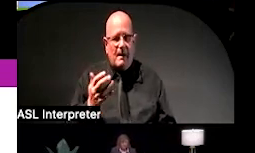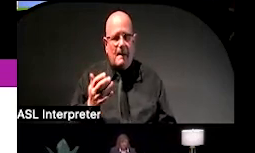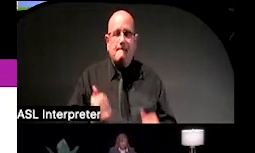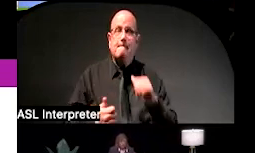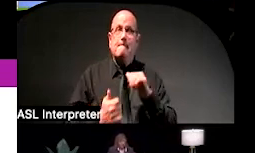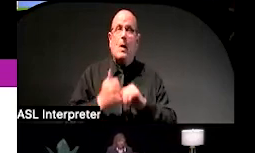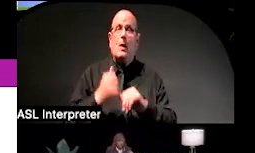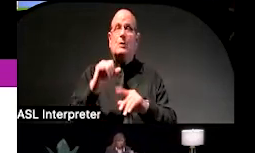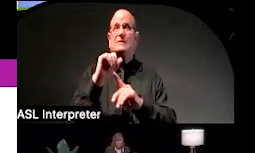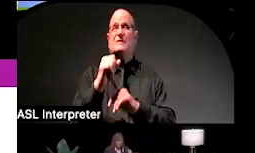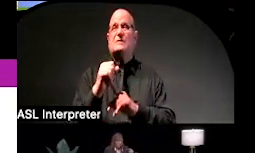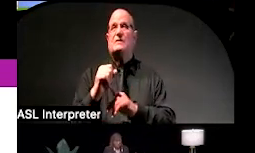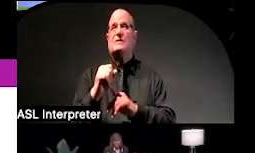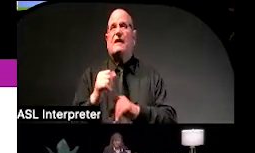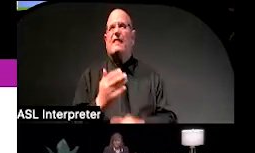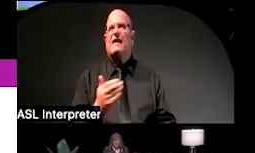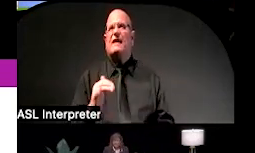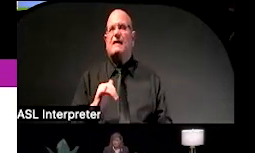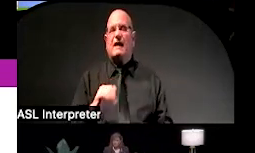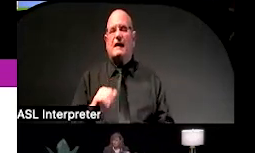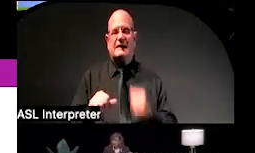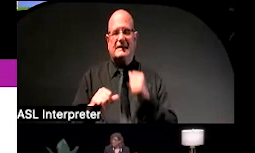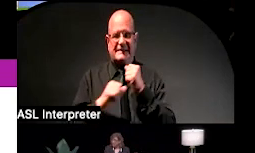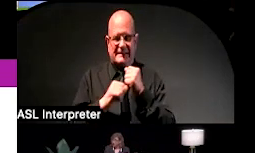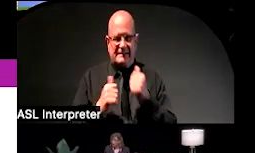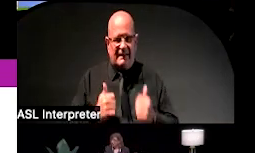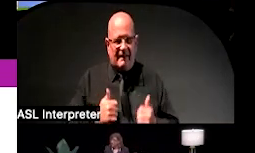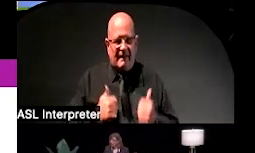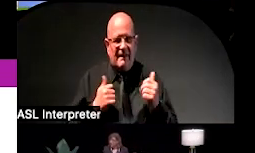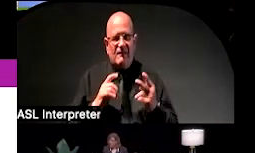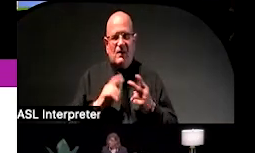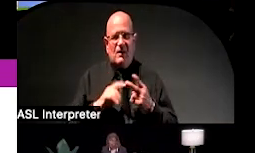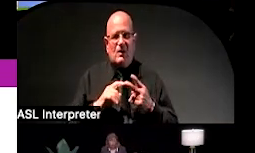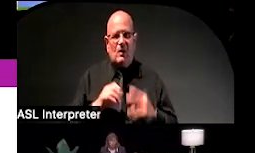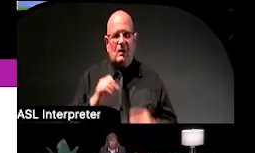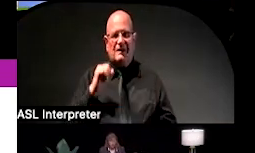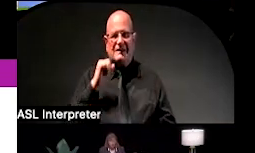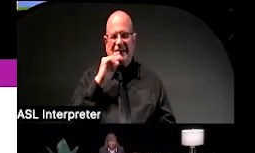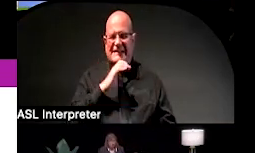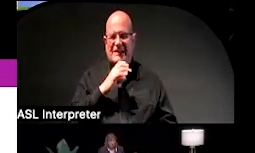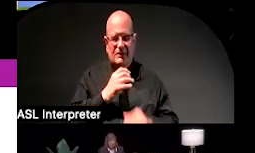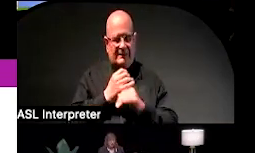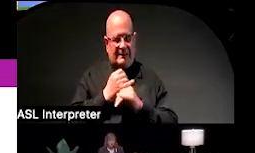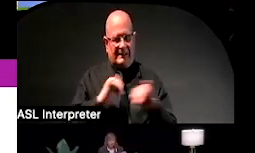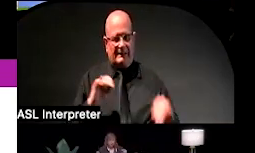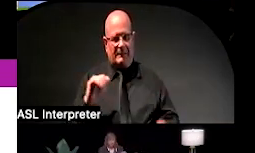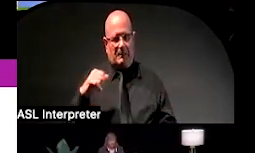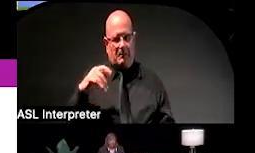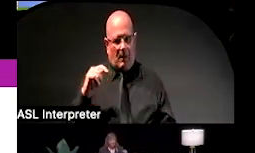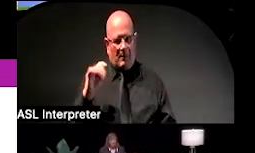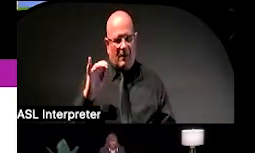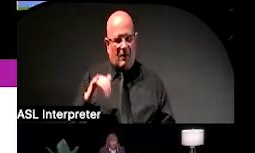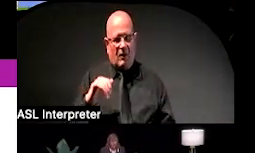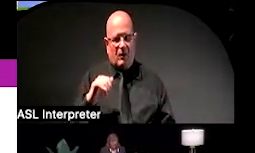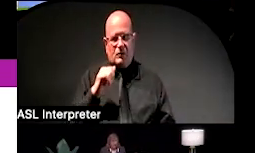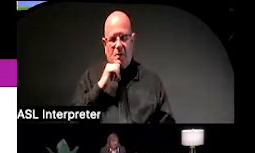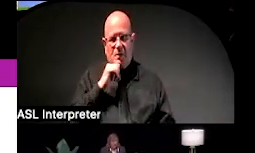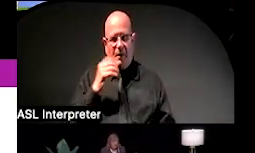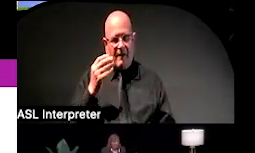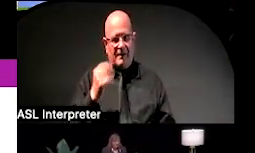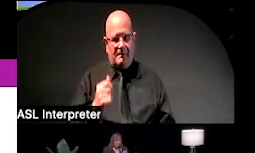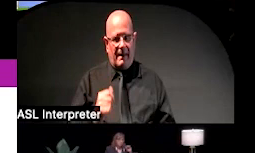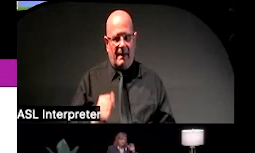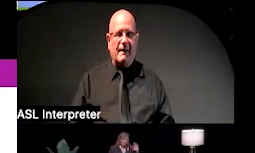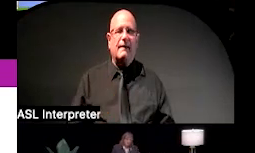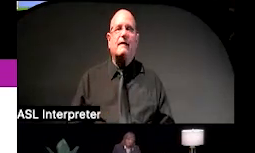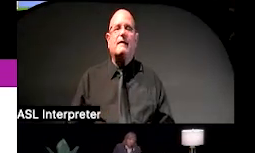instances, for things like assisted living or senior independent apartments, those are private pay.